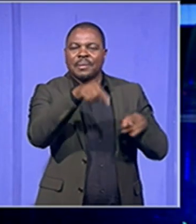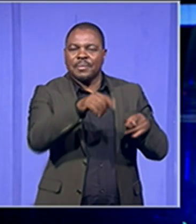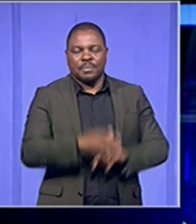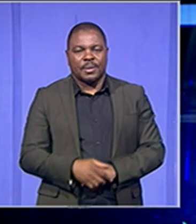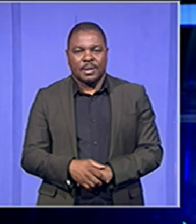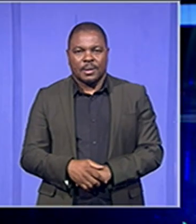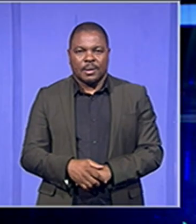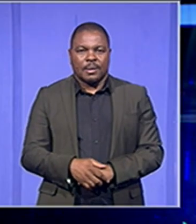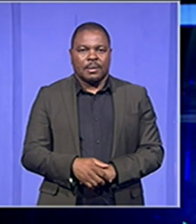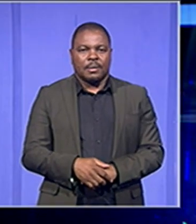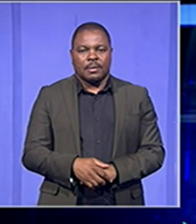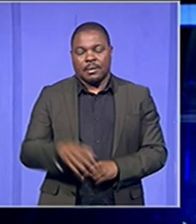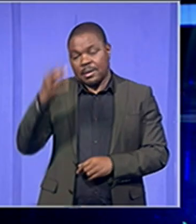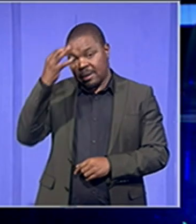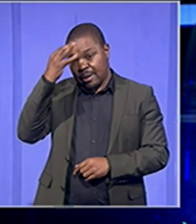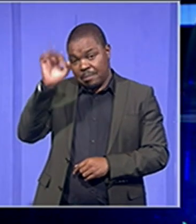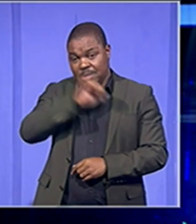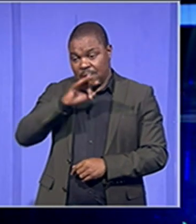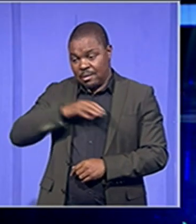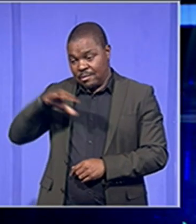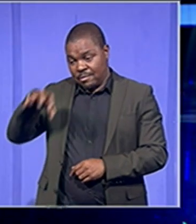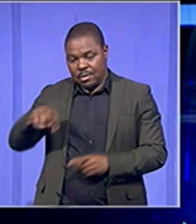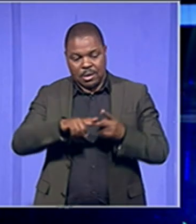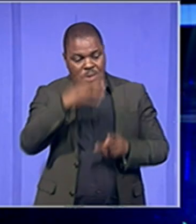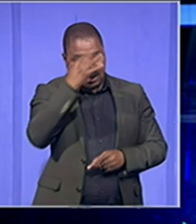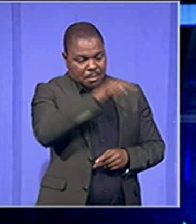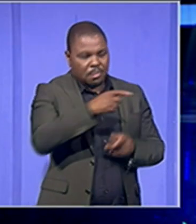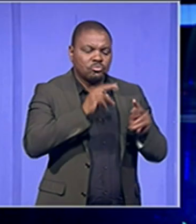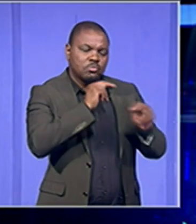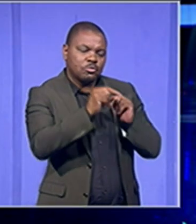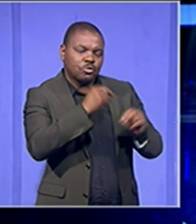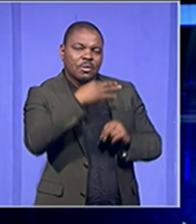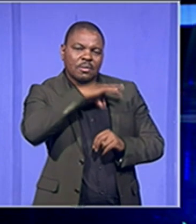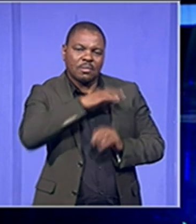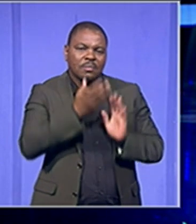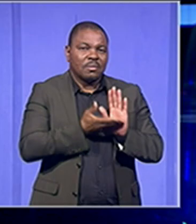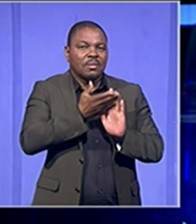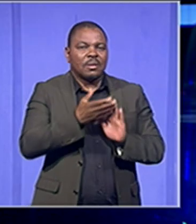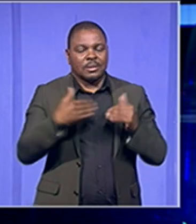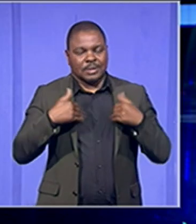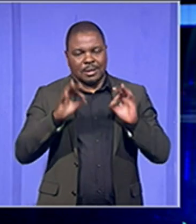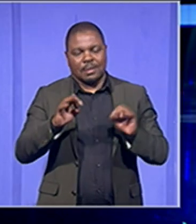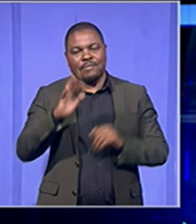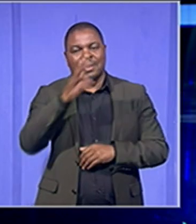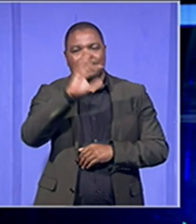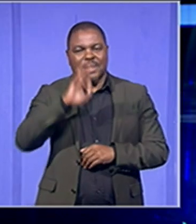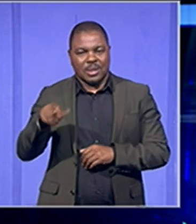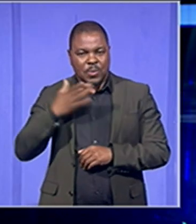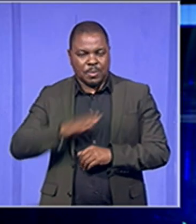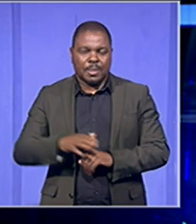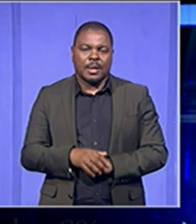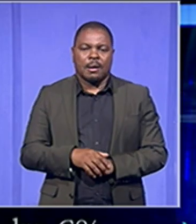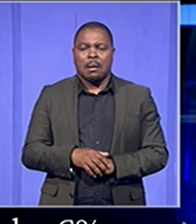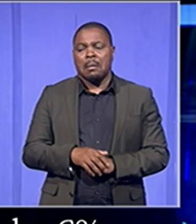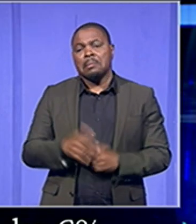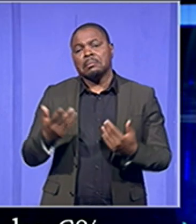Ditherisano tsa meputso ya basebeletsi ba mmuso di simollotse ka nyehelo e ntjha ya mmuso ya diperesente tse 5. Basebeletsi ba gakotse ditherisano tsa